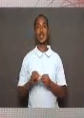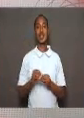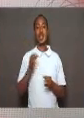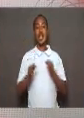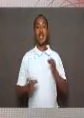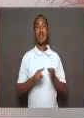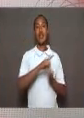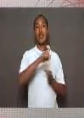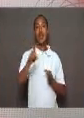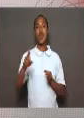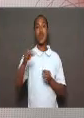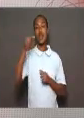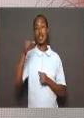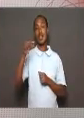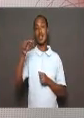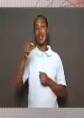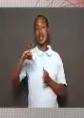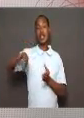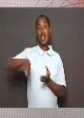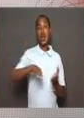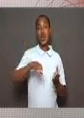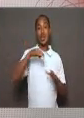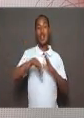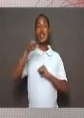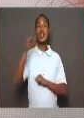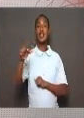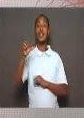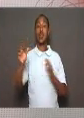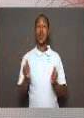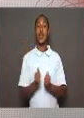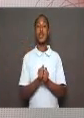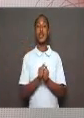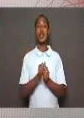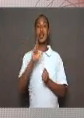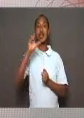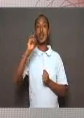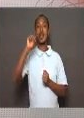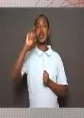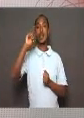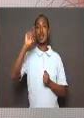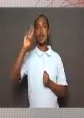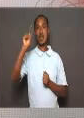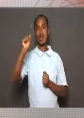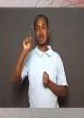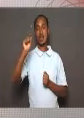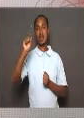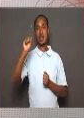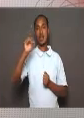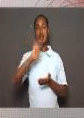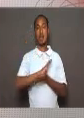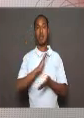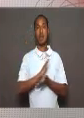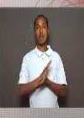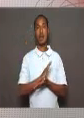Students, if we were to test the liquid in the test tube with litmus or methyl red, do